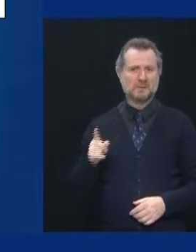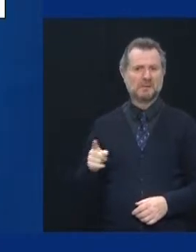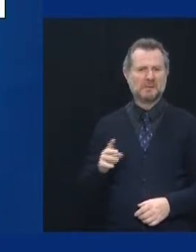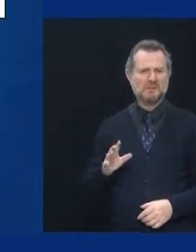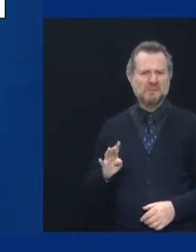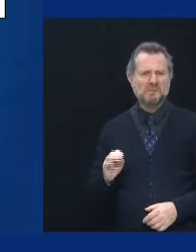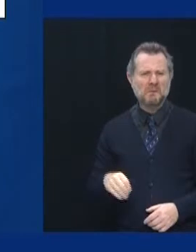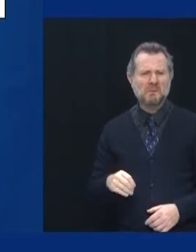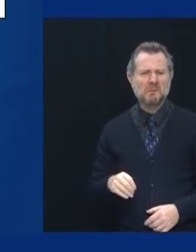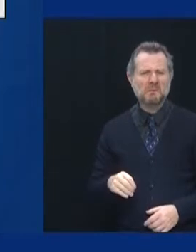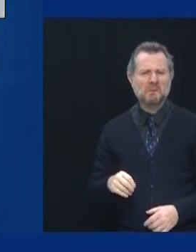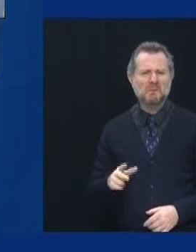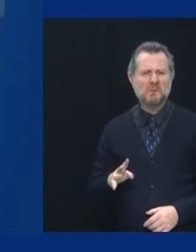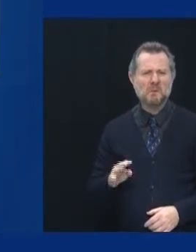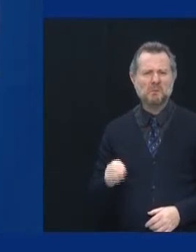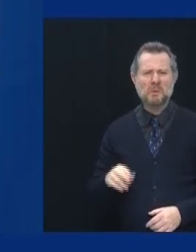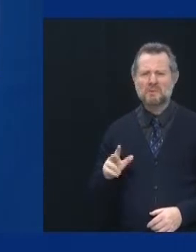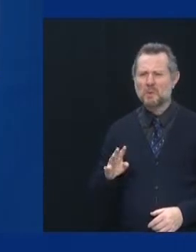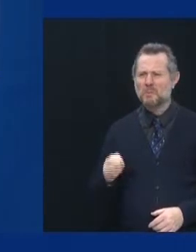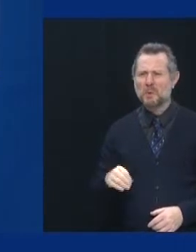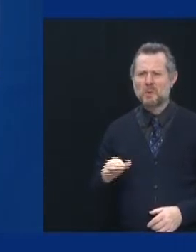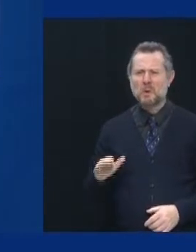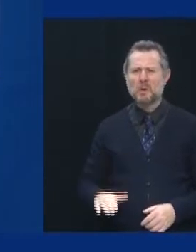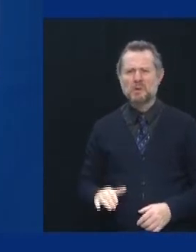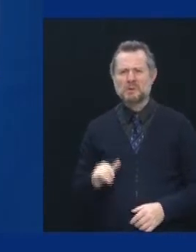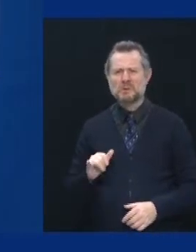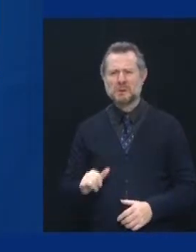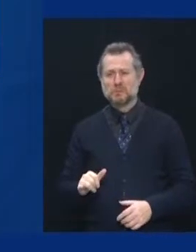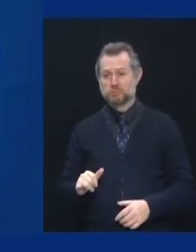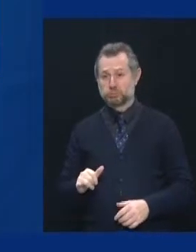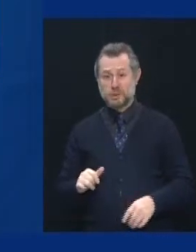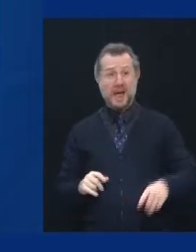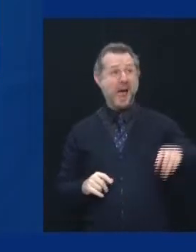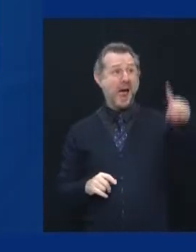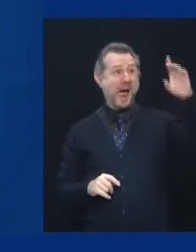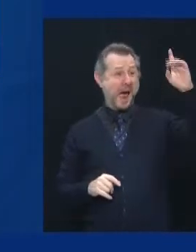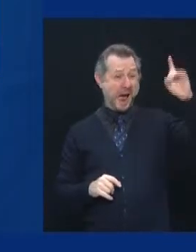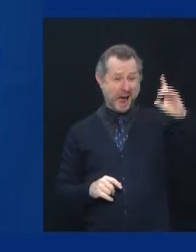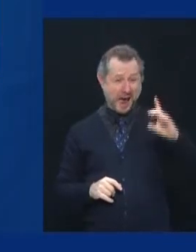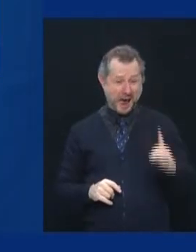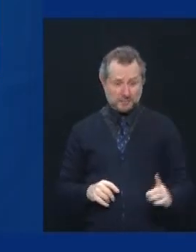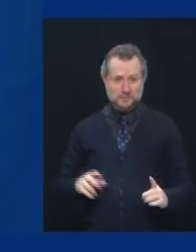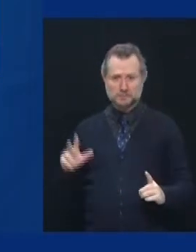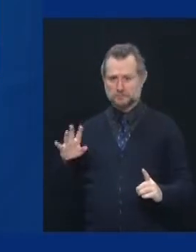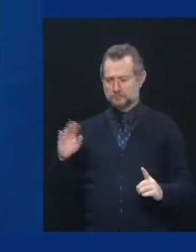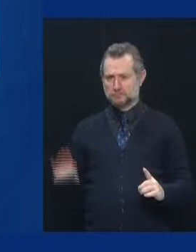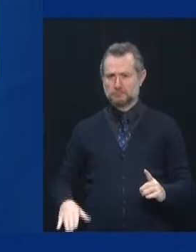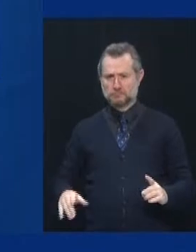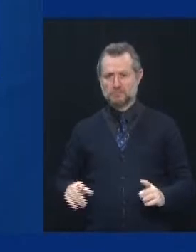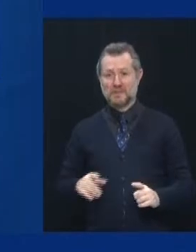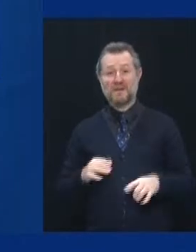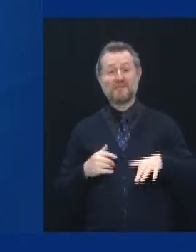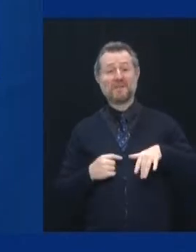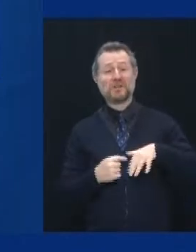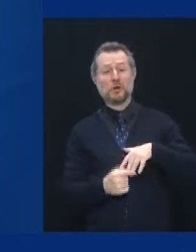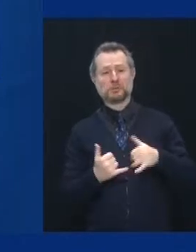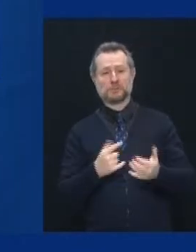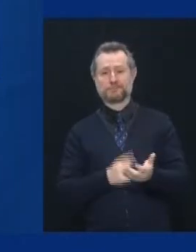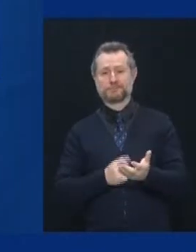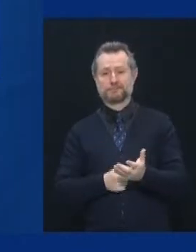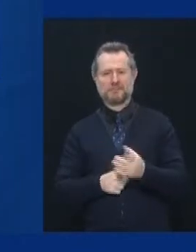a dramatic and troubling variance. Finger Lakes, you go from 100 for a